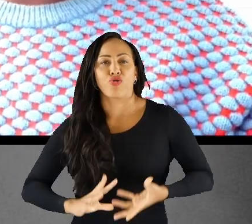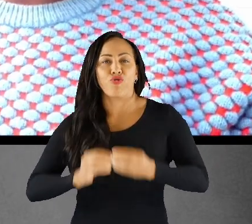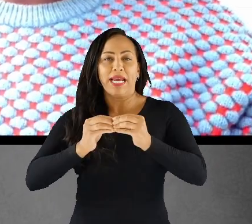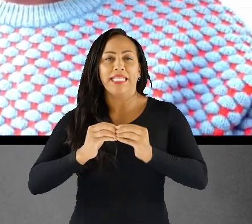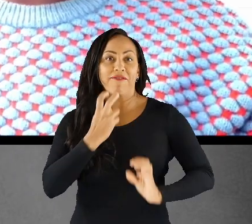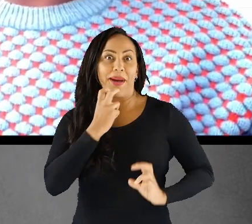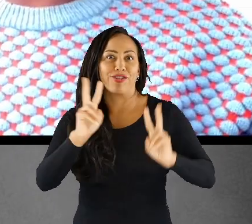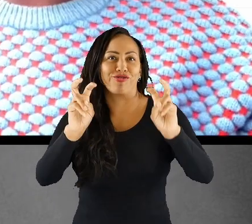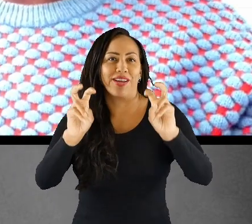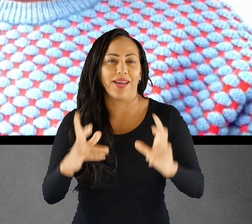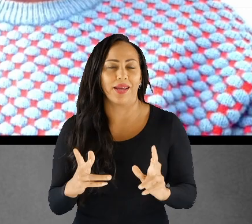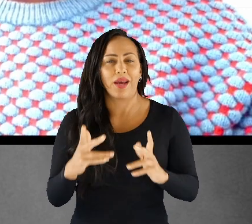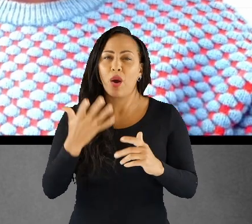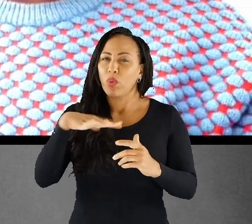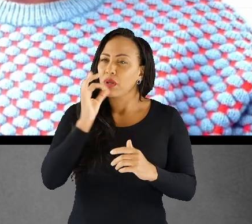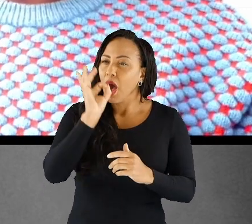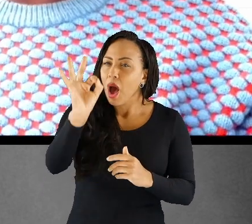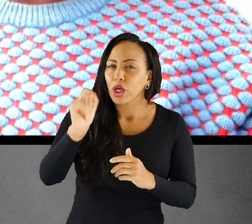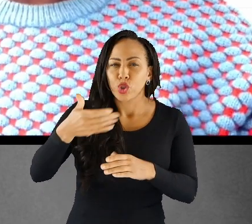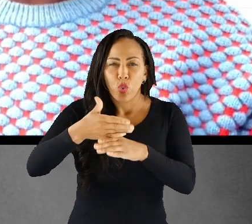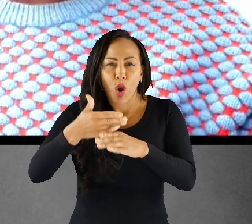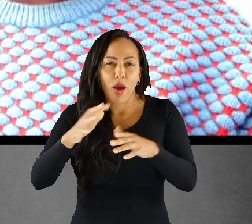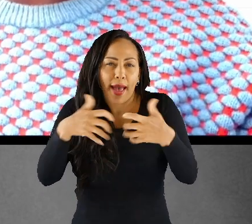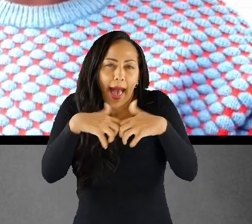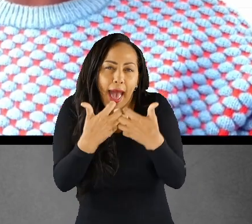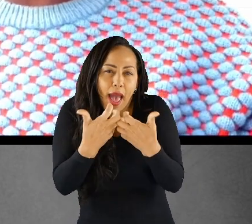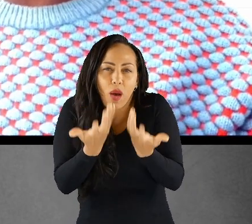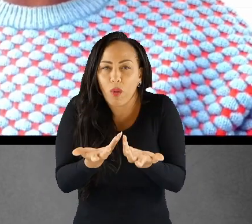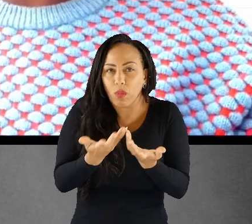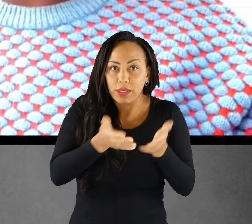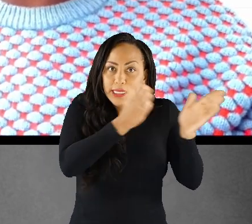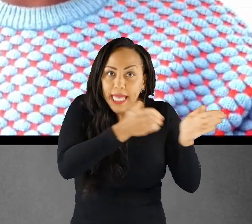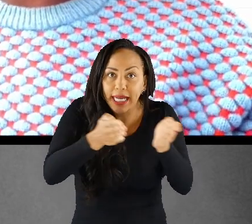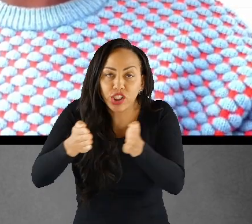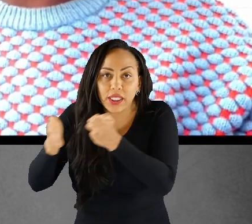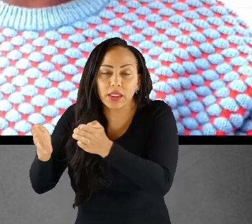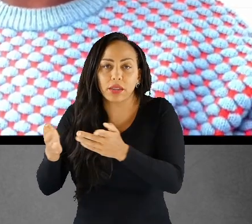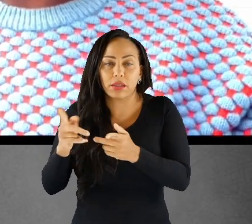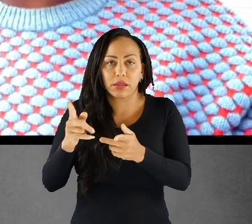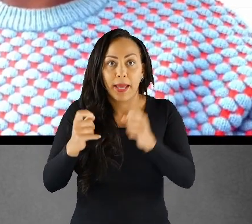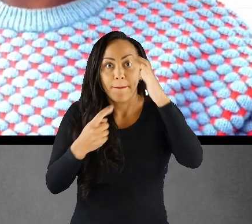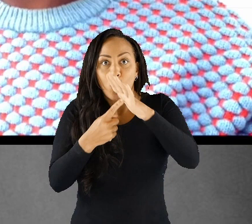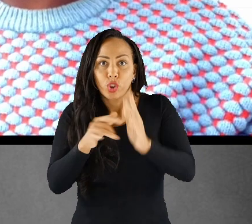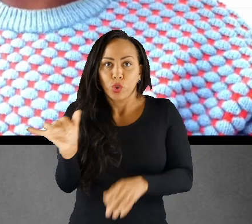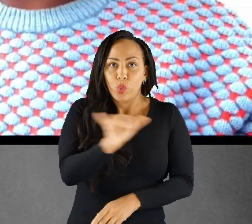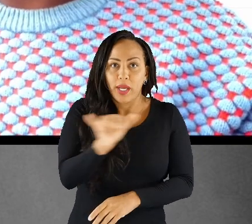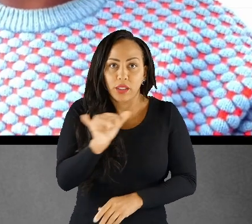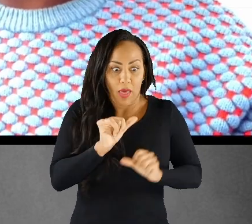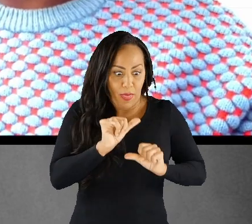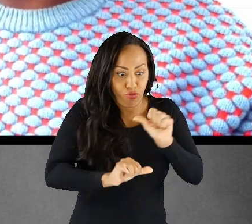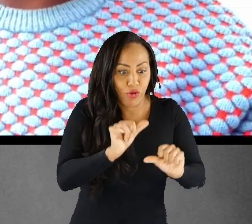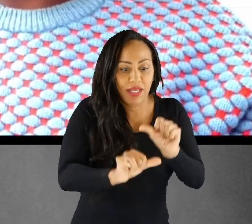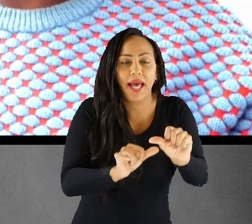develop work. Do you work in stages? What's more important to you? Is it kind of the process or is it the finished work? I